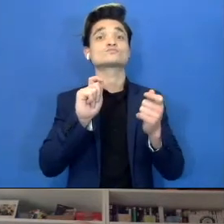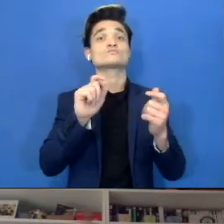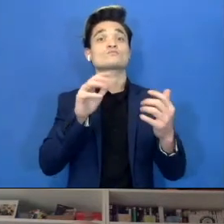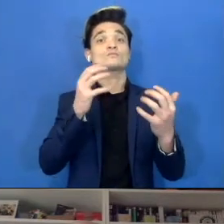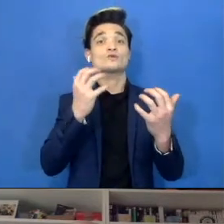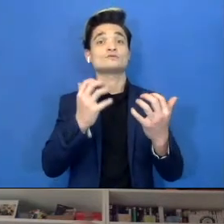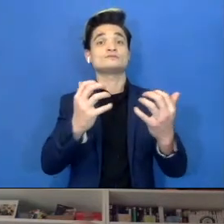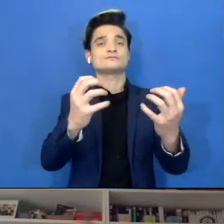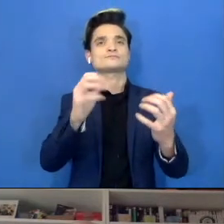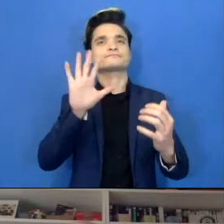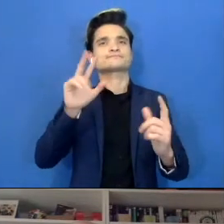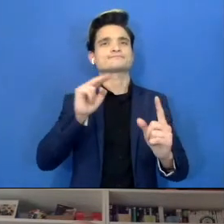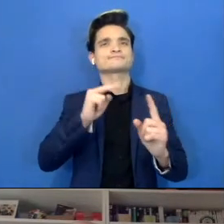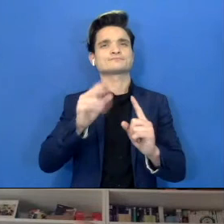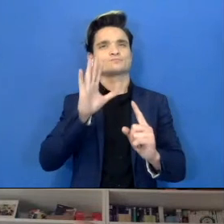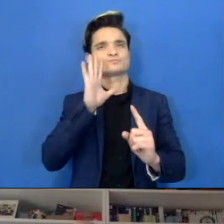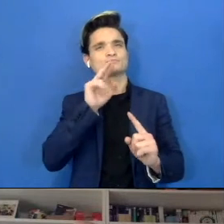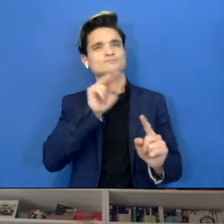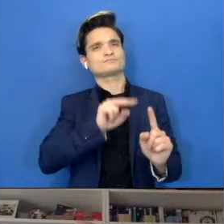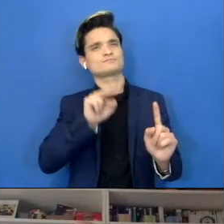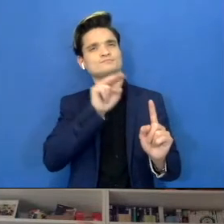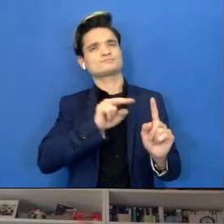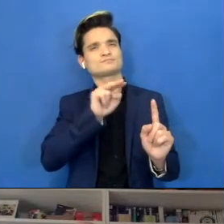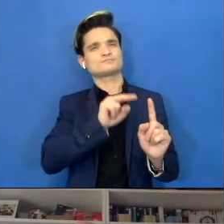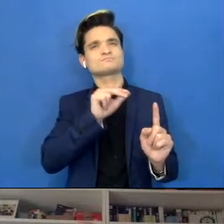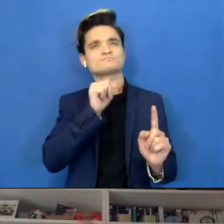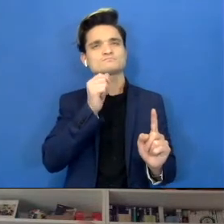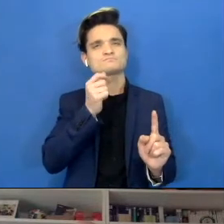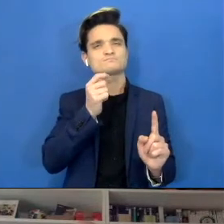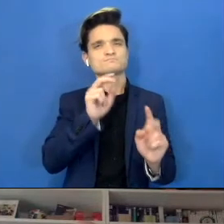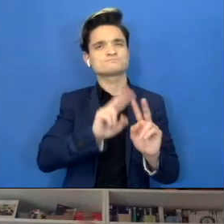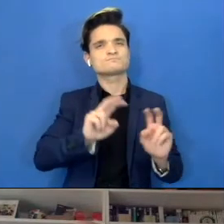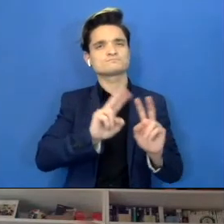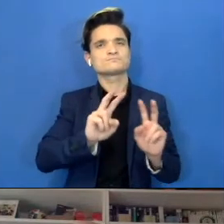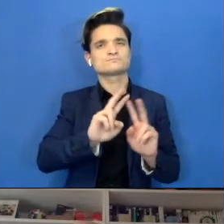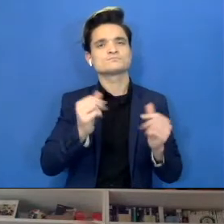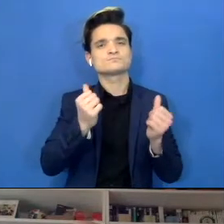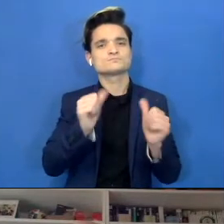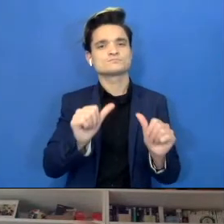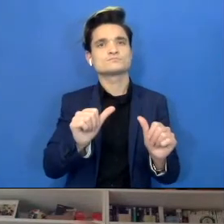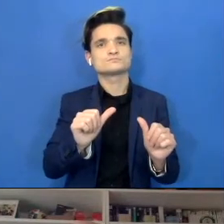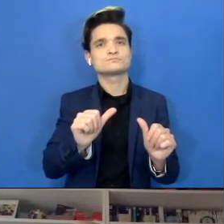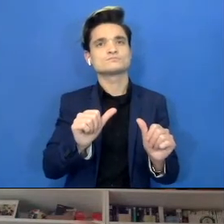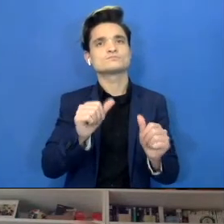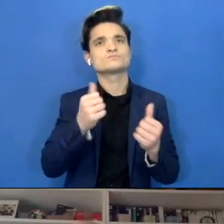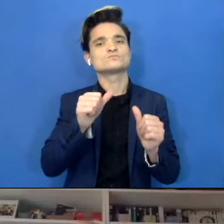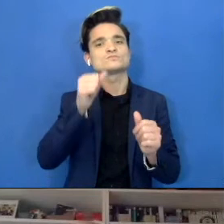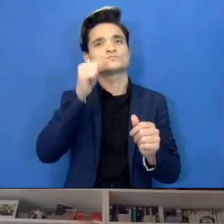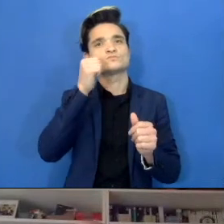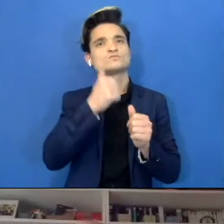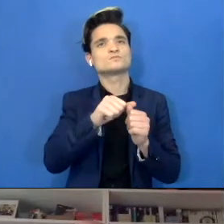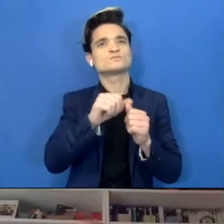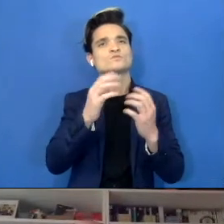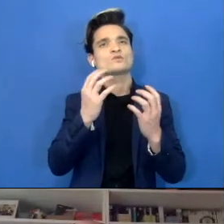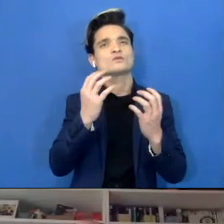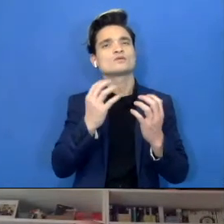false to believe that it's true. I don't know if I explained. Yeah, no, I totally understand you. So first of all, thank you